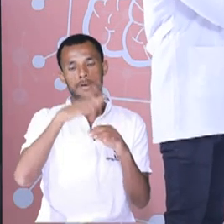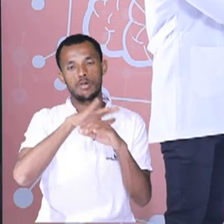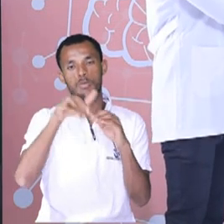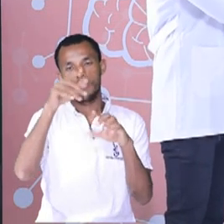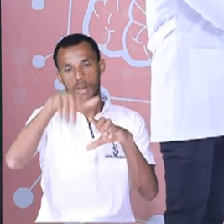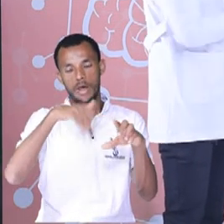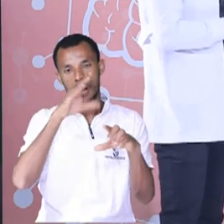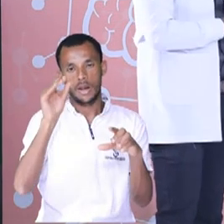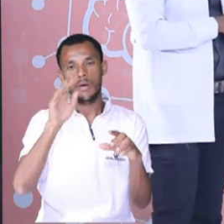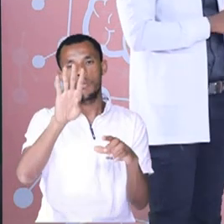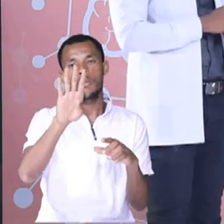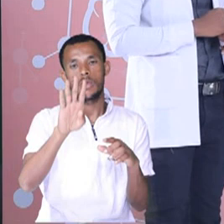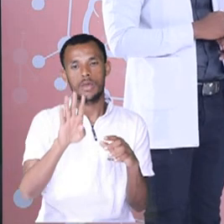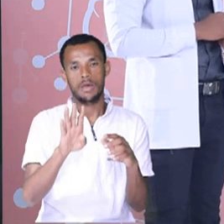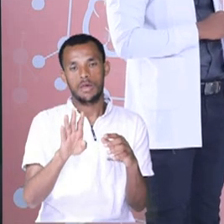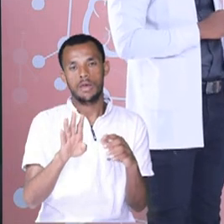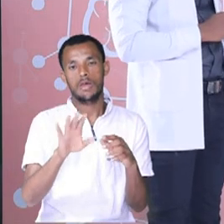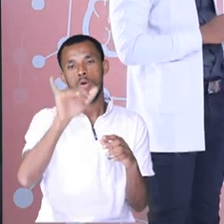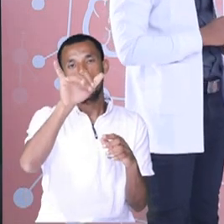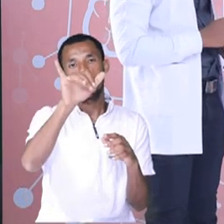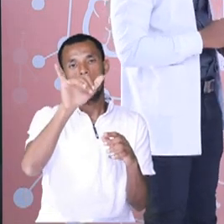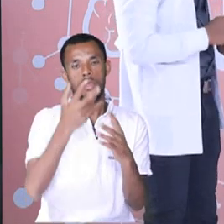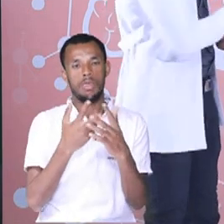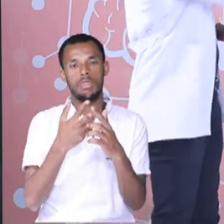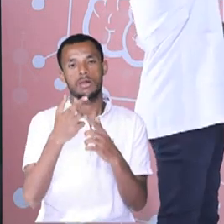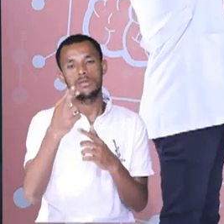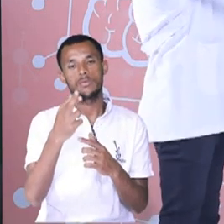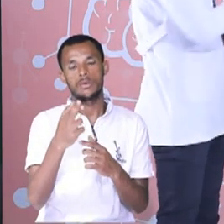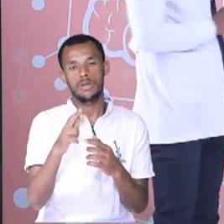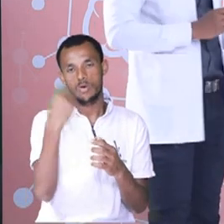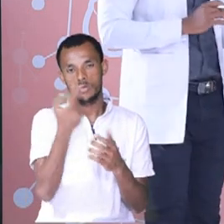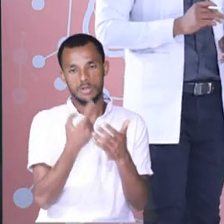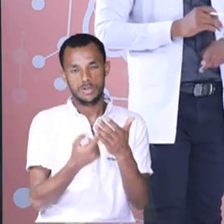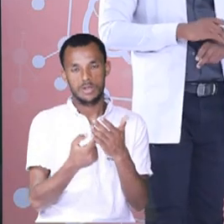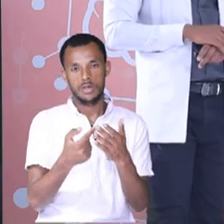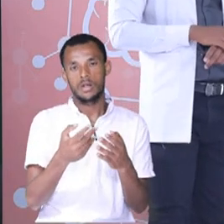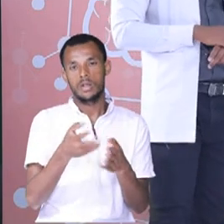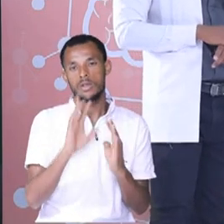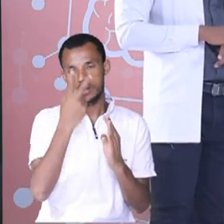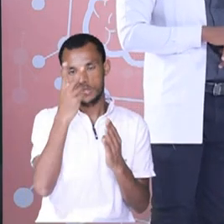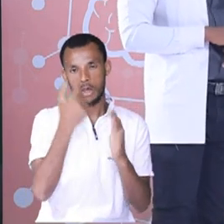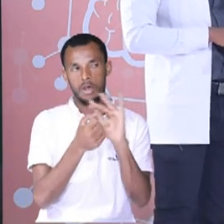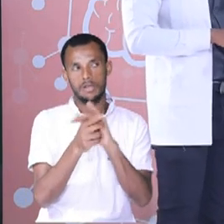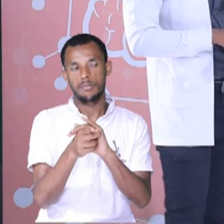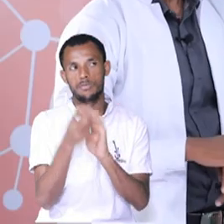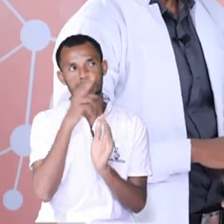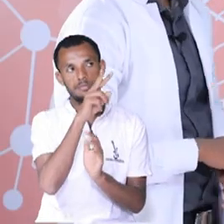of the line and b is called the y-intercept. So, using this, let's see an